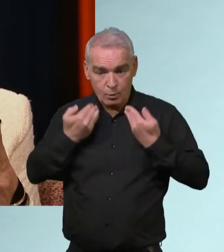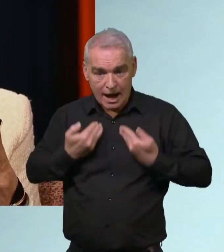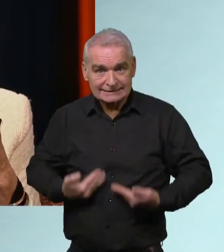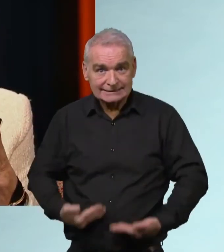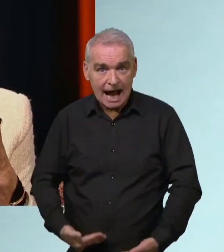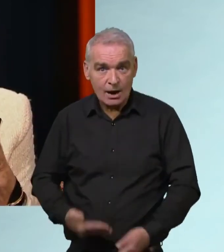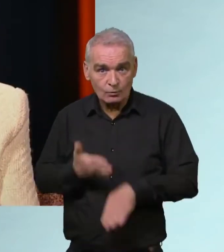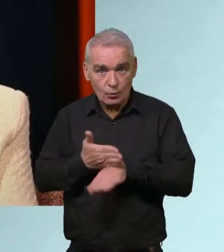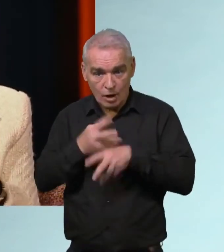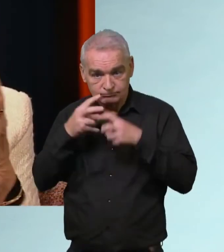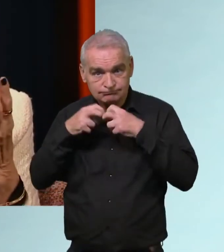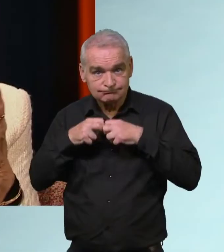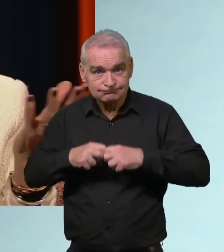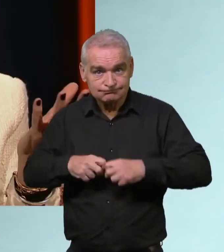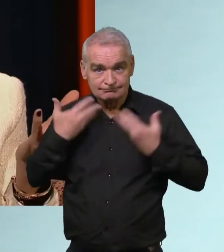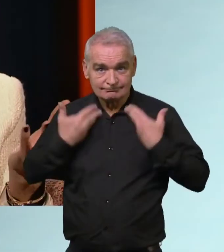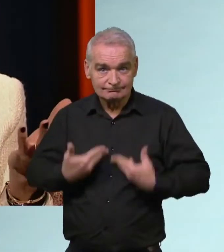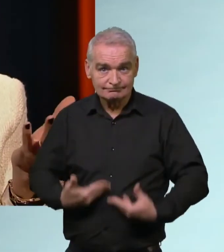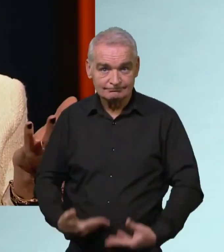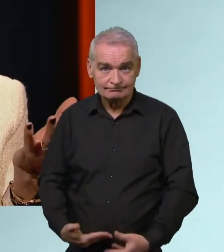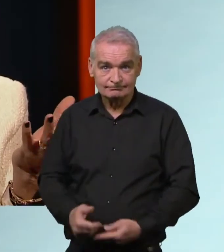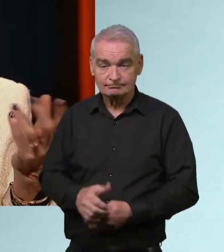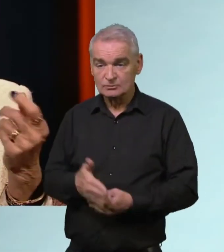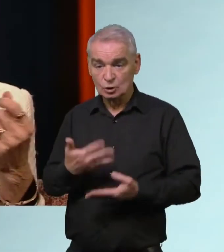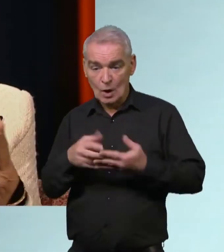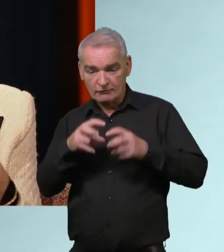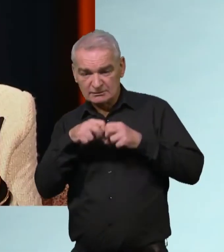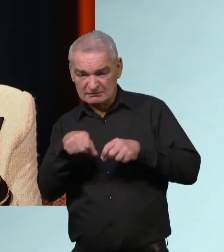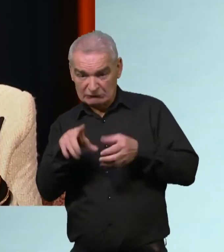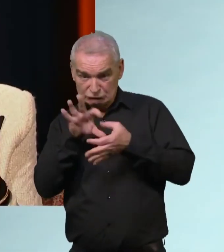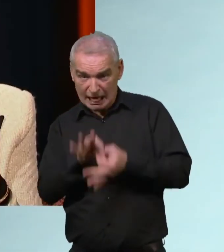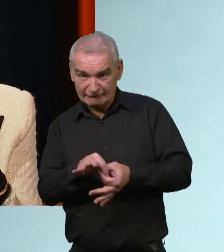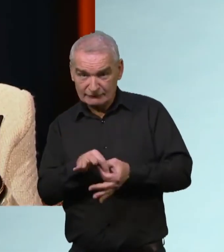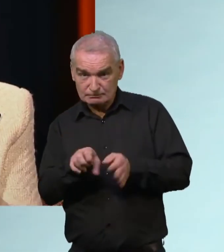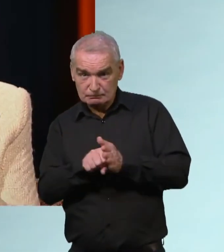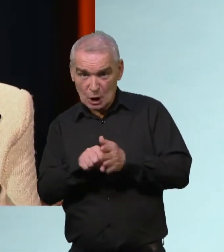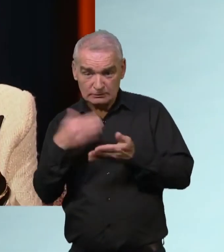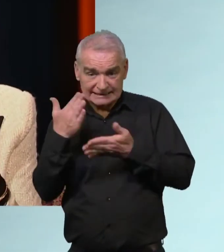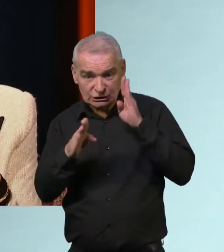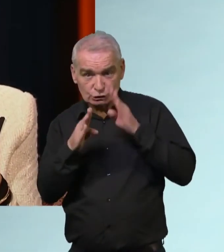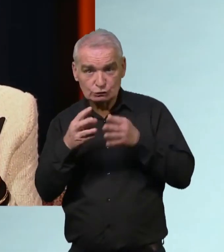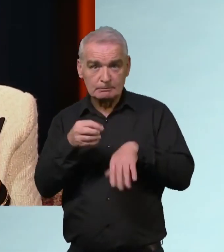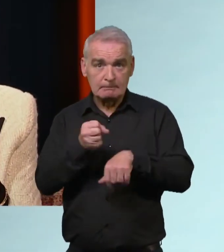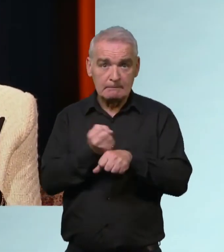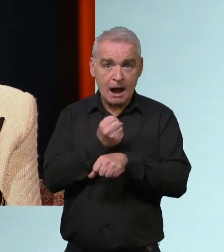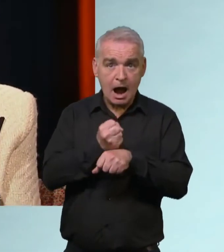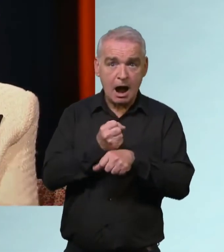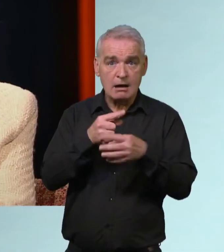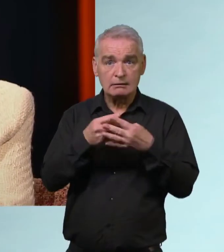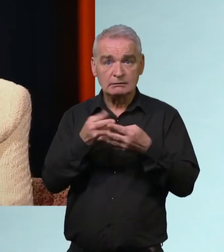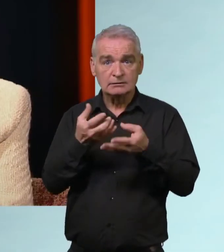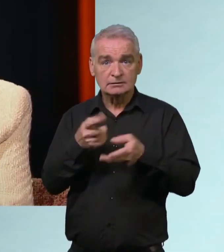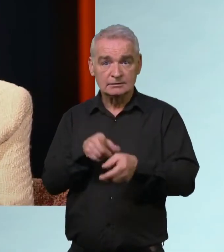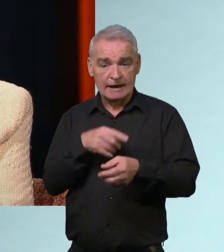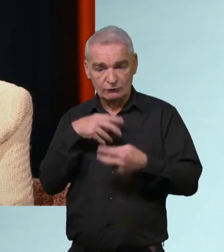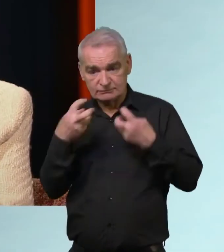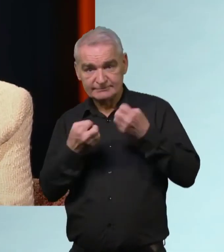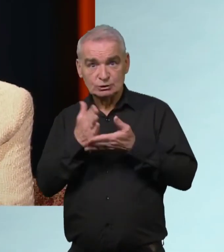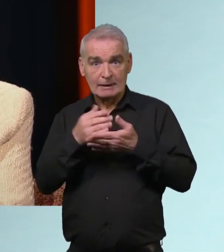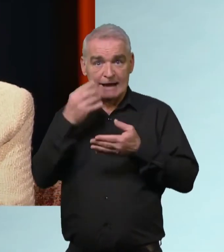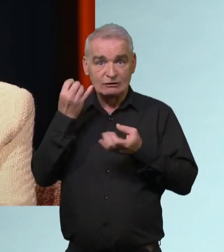person, whether it's relevant or not, and I don't know what's relevant at that particular time. So the outside of the body takes me longer than the